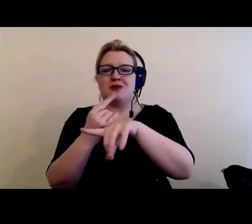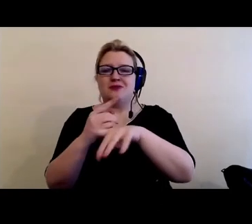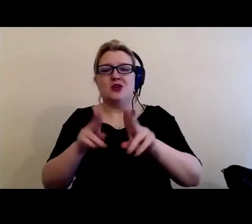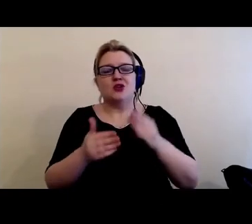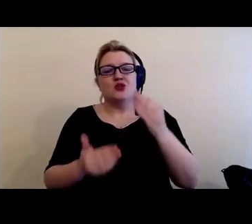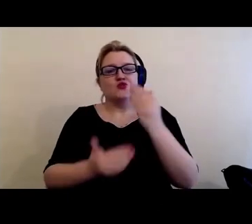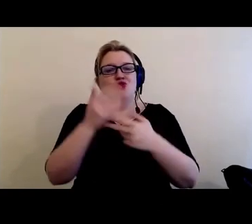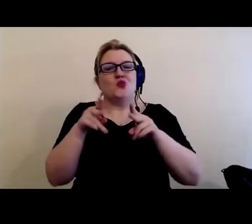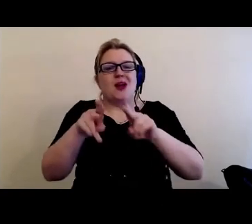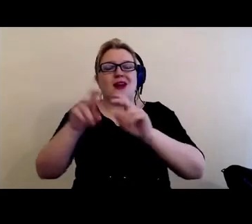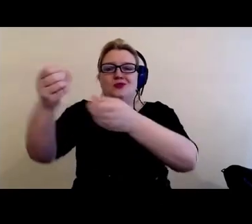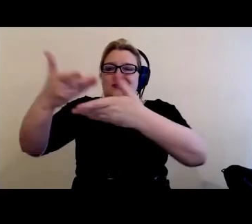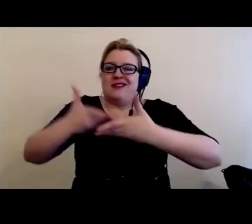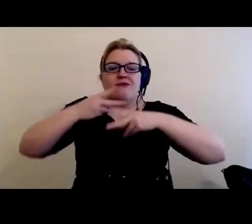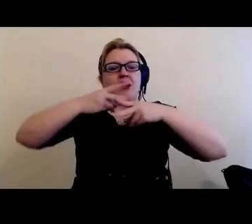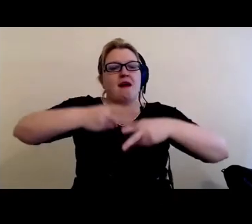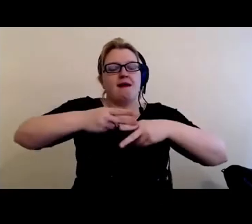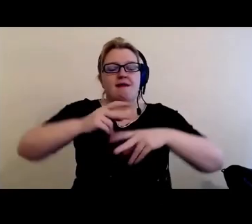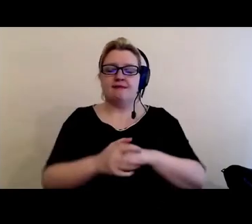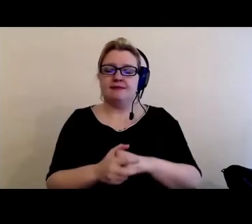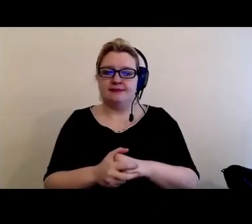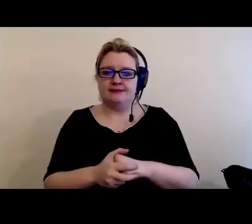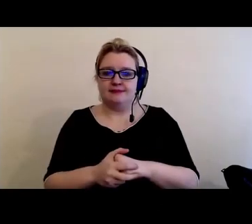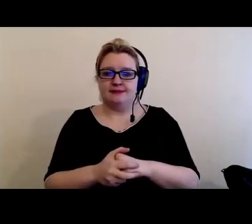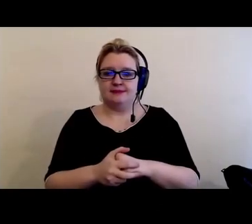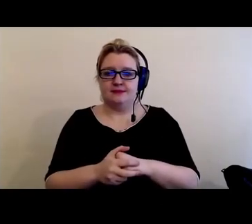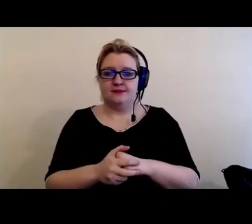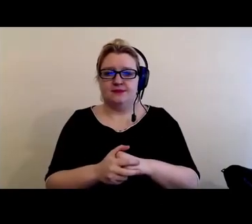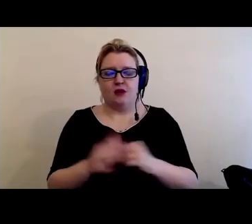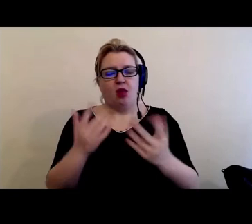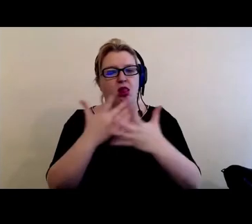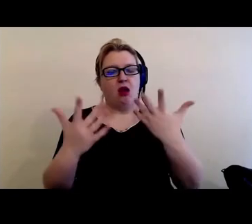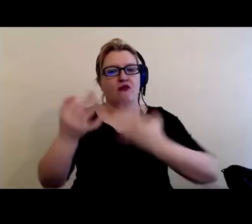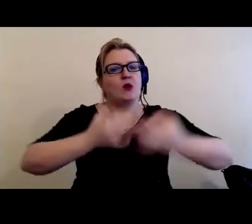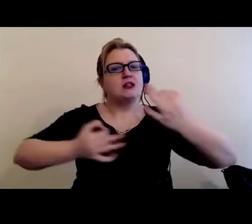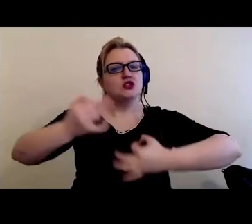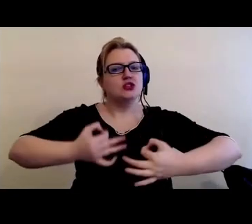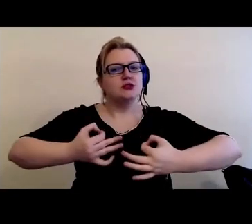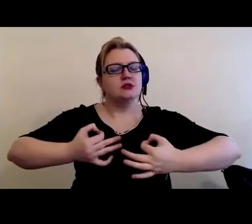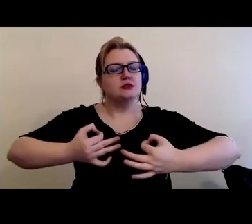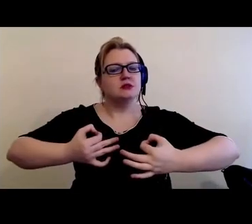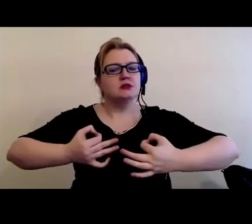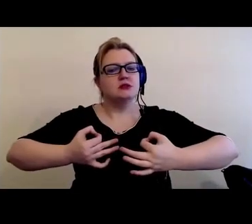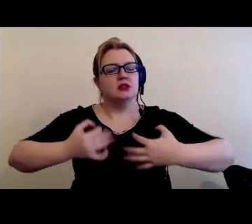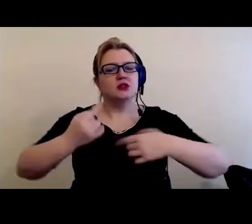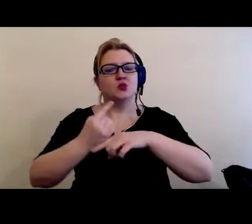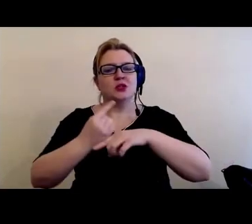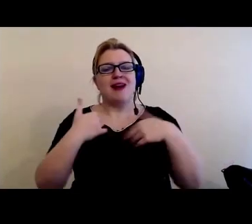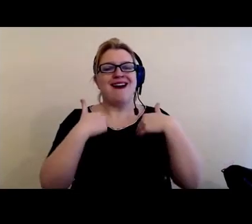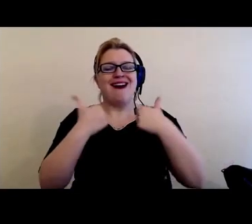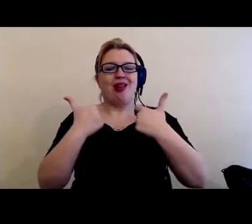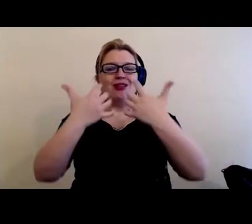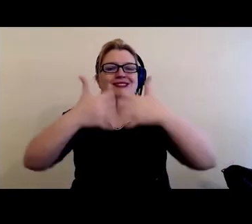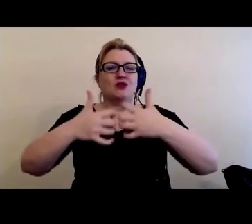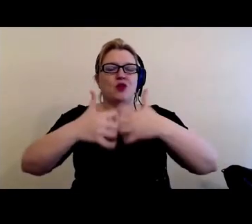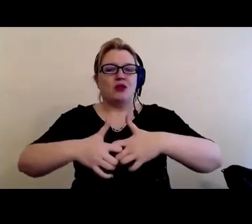receiving care. So one of our most popular questions at the moment is the expectation for the introduction of health technology that would support